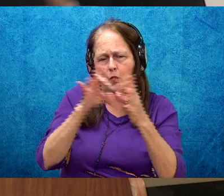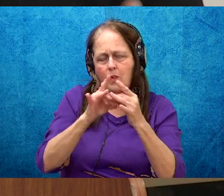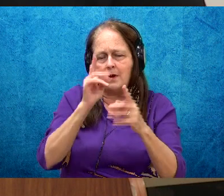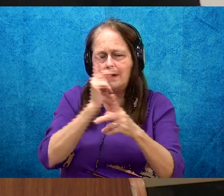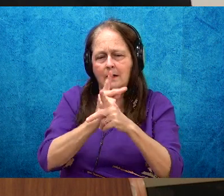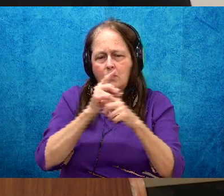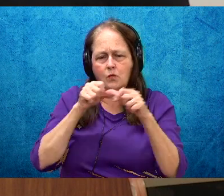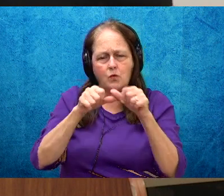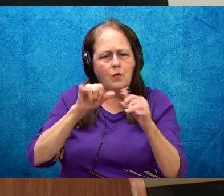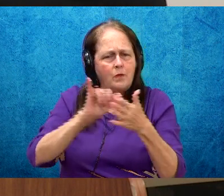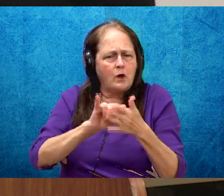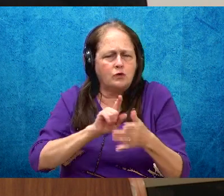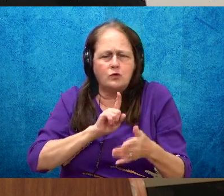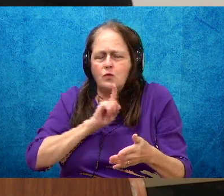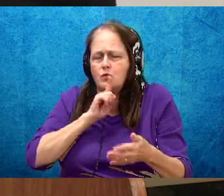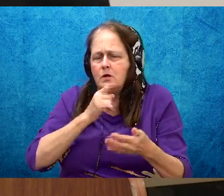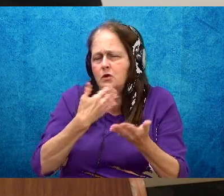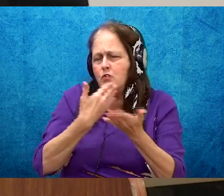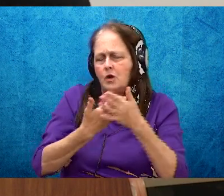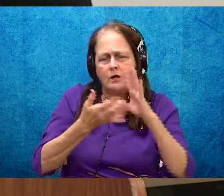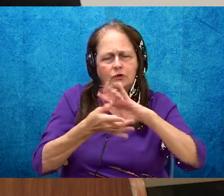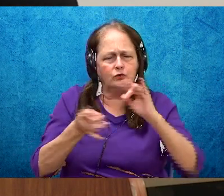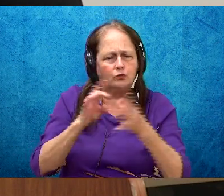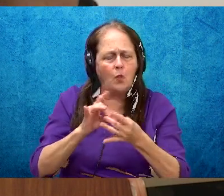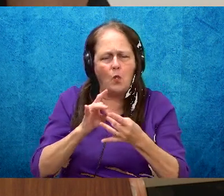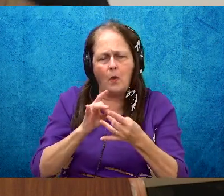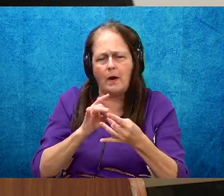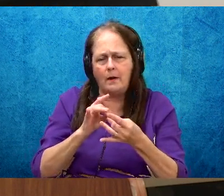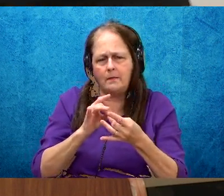read whatever it is that you're writing. Now,